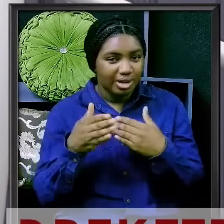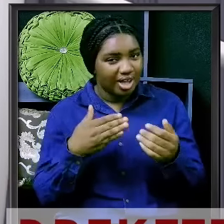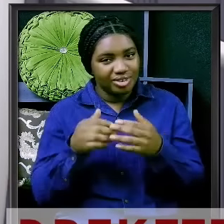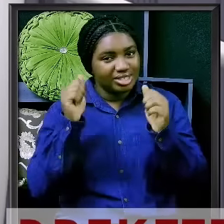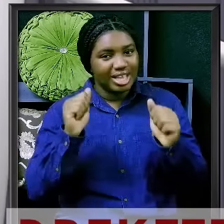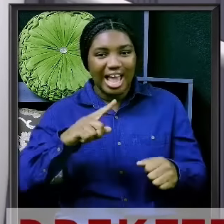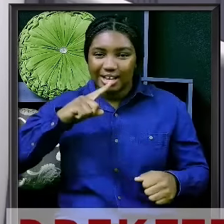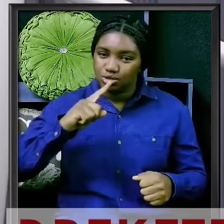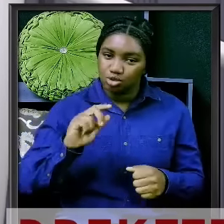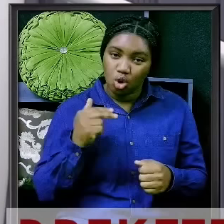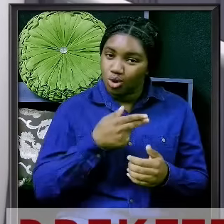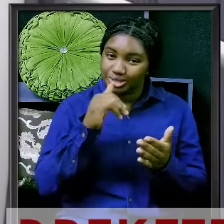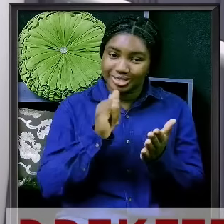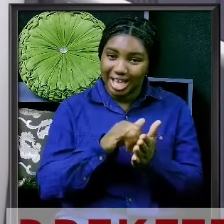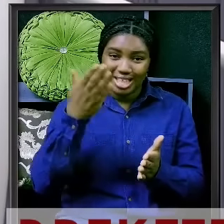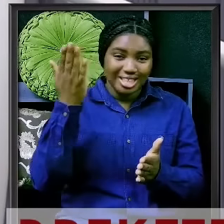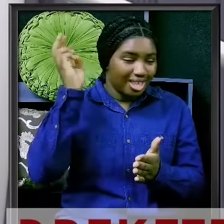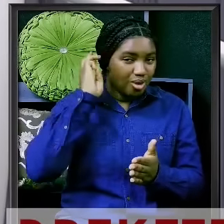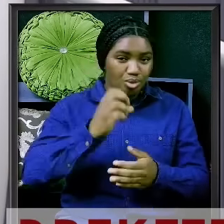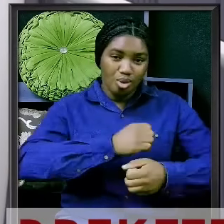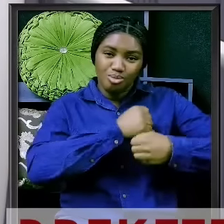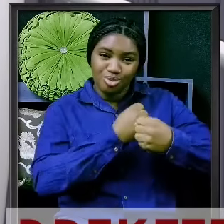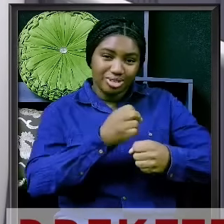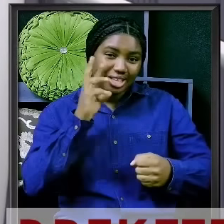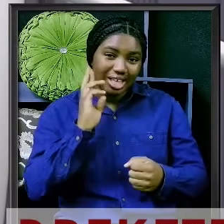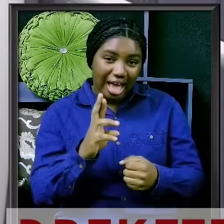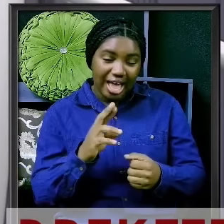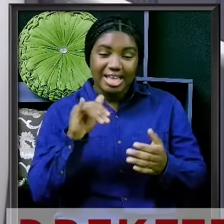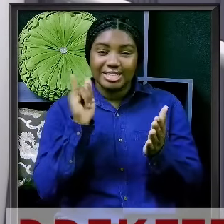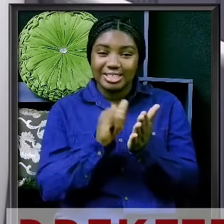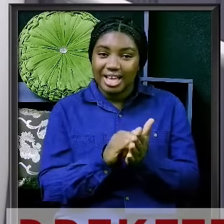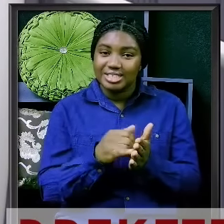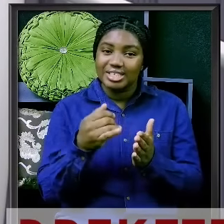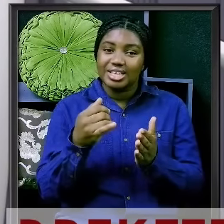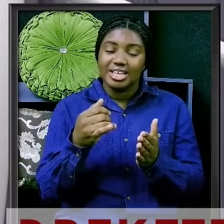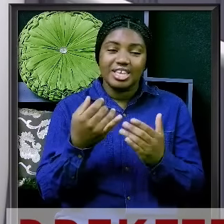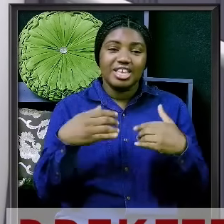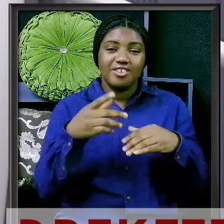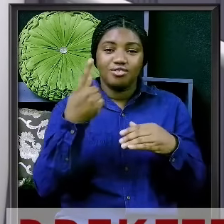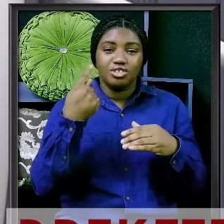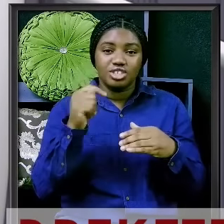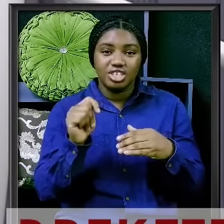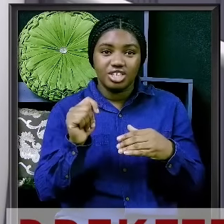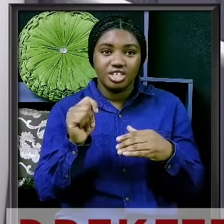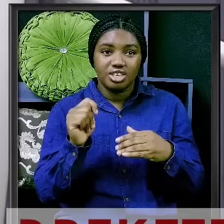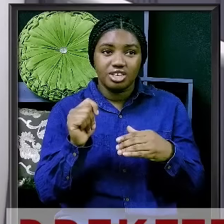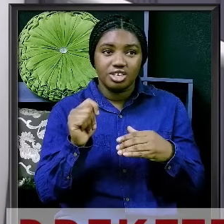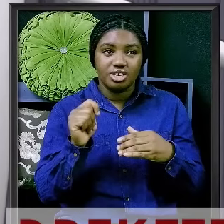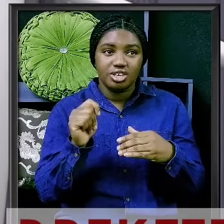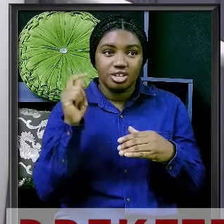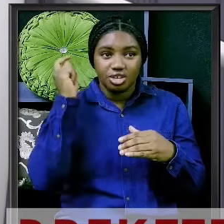they go protect her, because they talk say even the governor they carry her for body for one